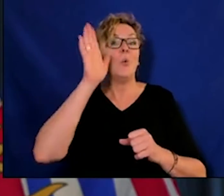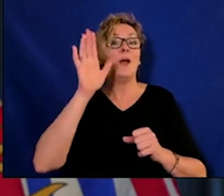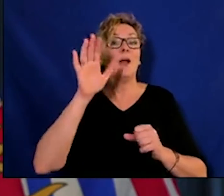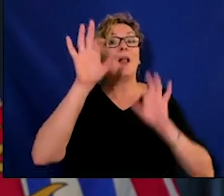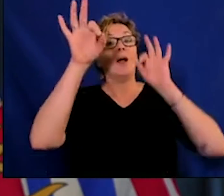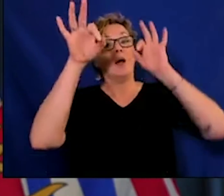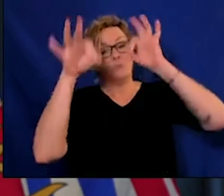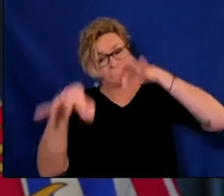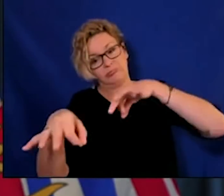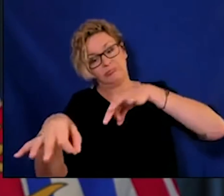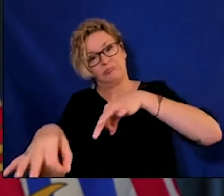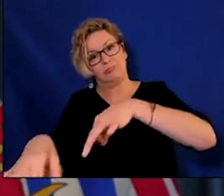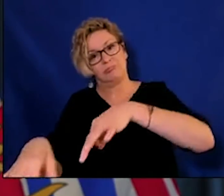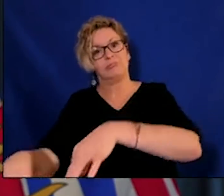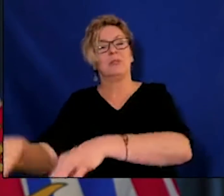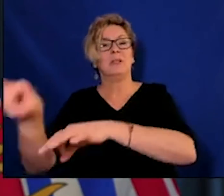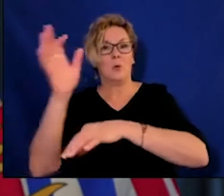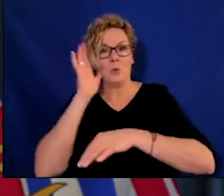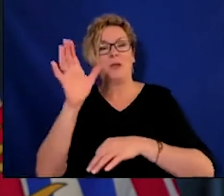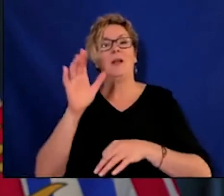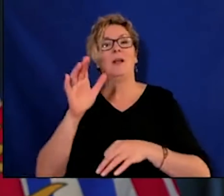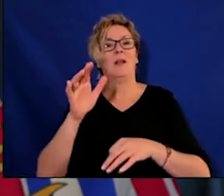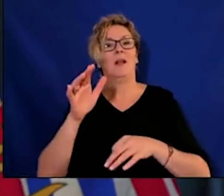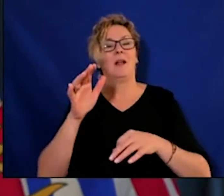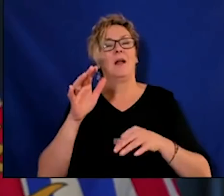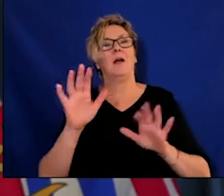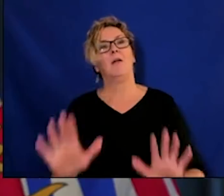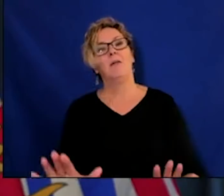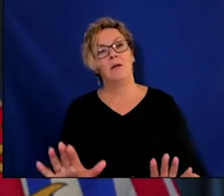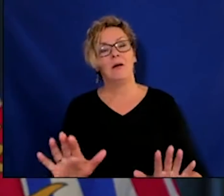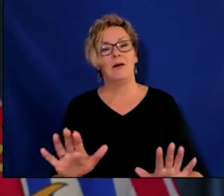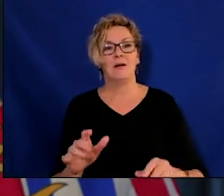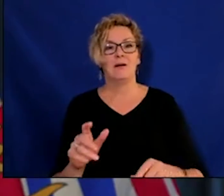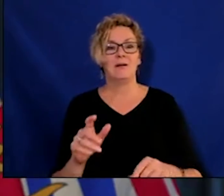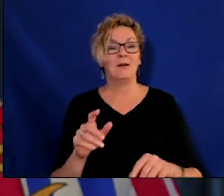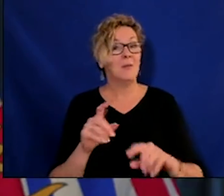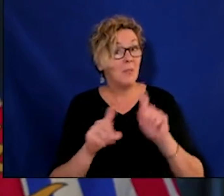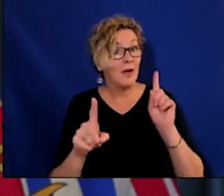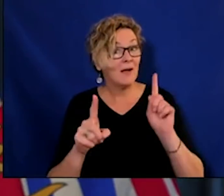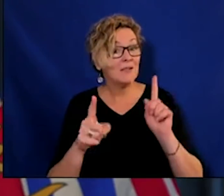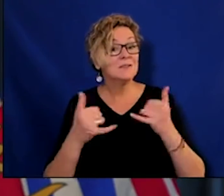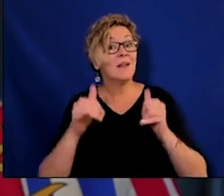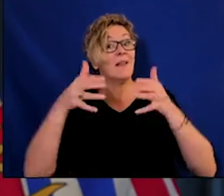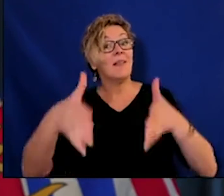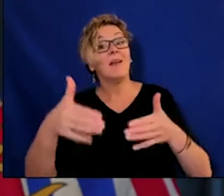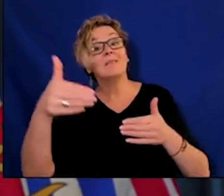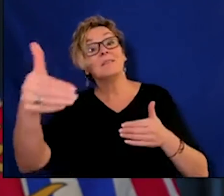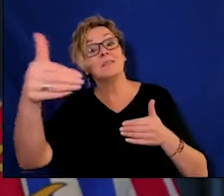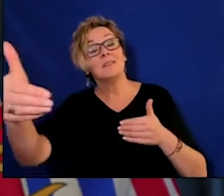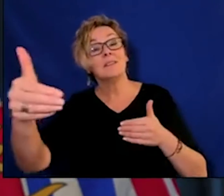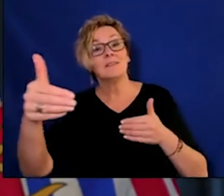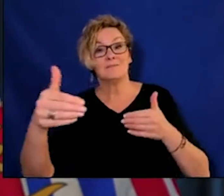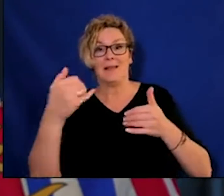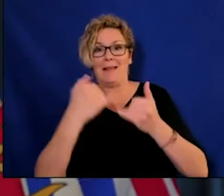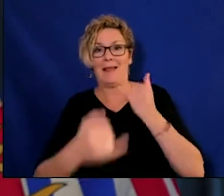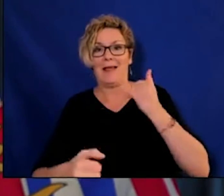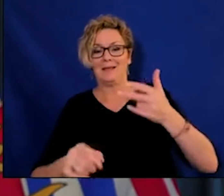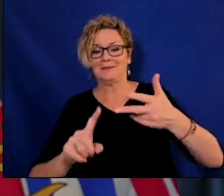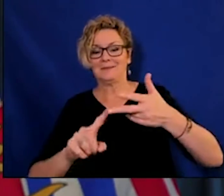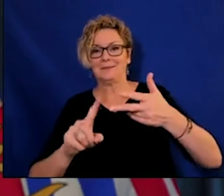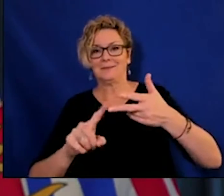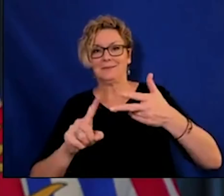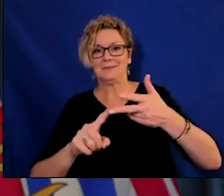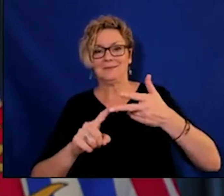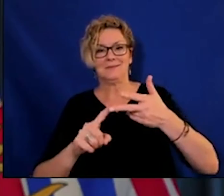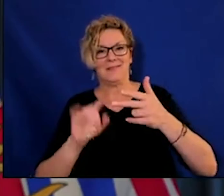is. The next leg is not quite in sight, which means we need to gather our focus and